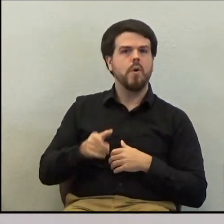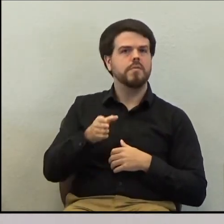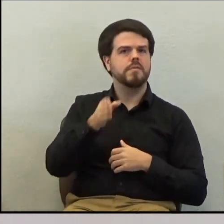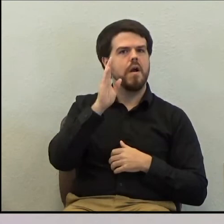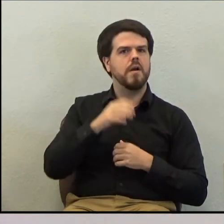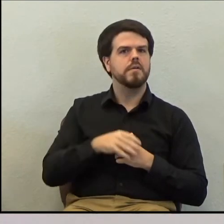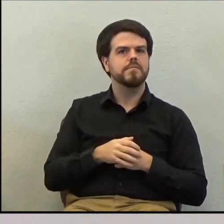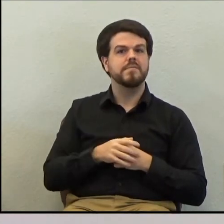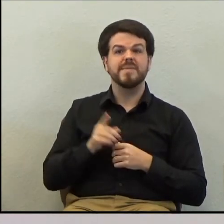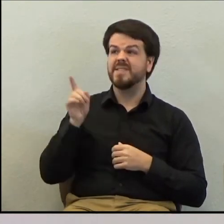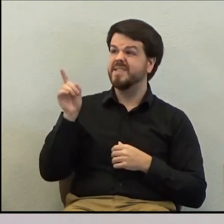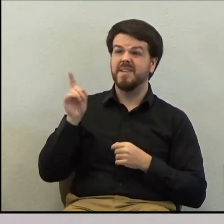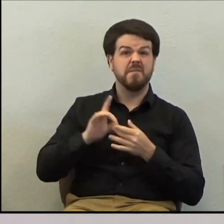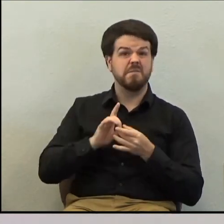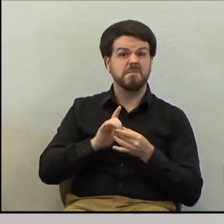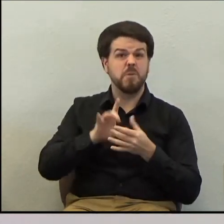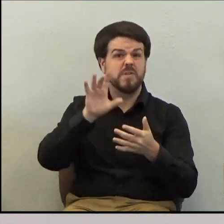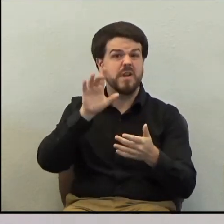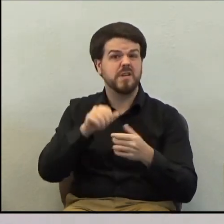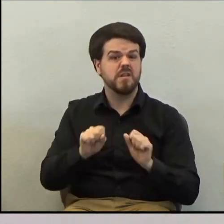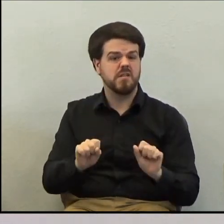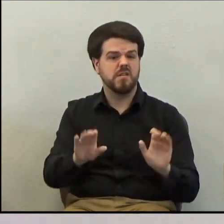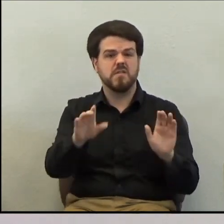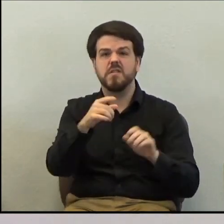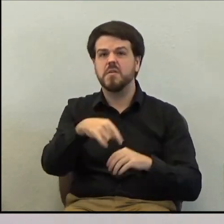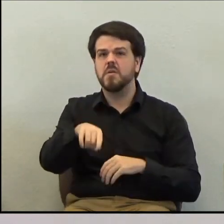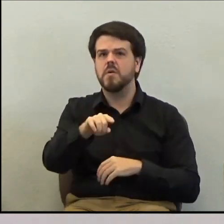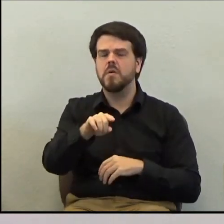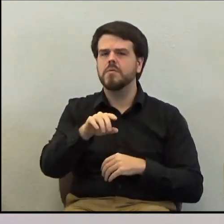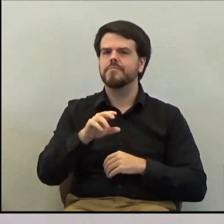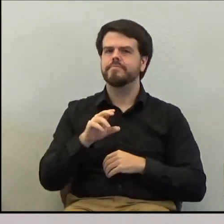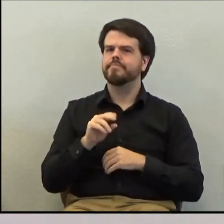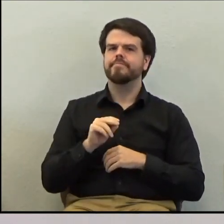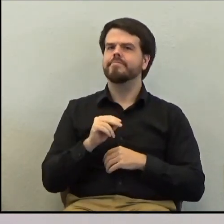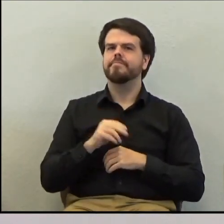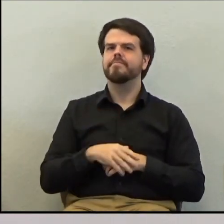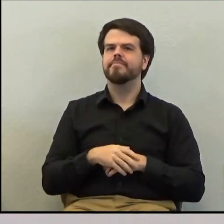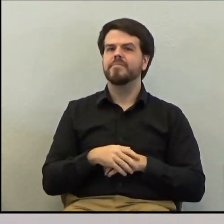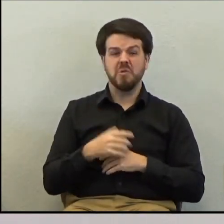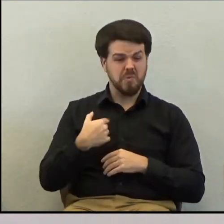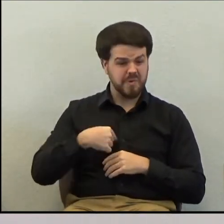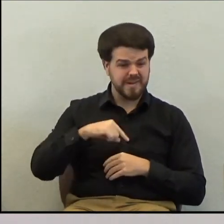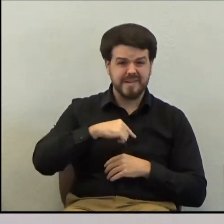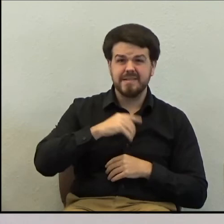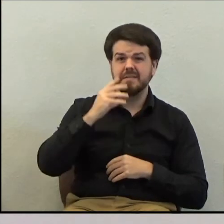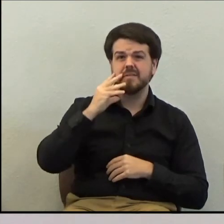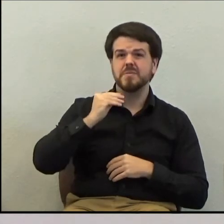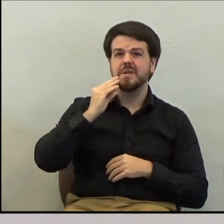not forsake us in this life of tears and hardship and distress.